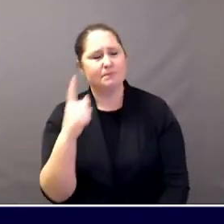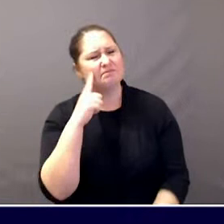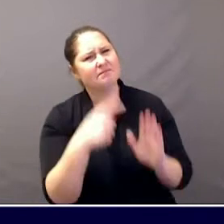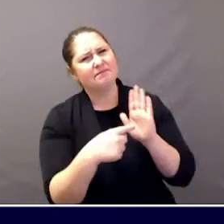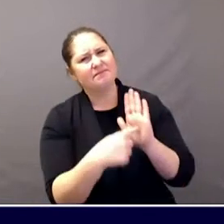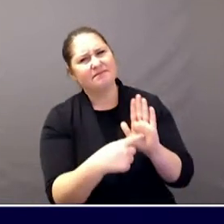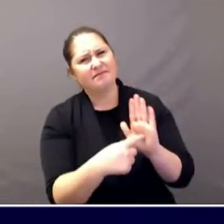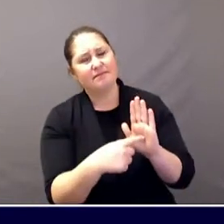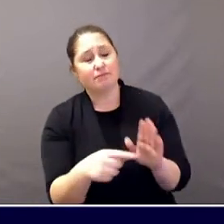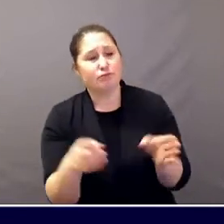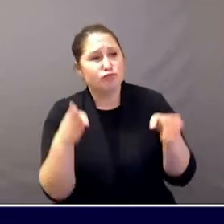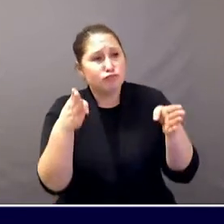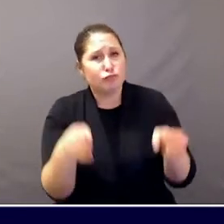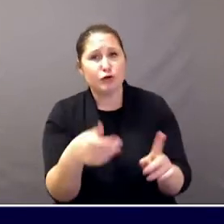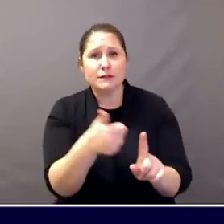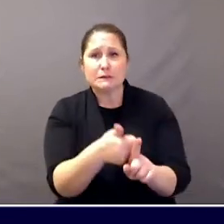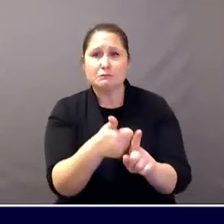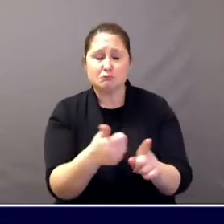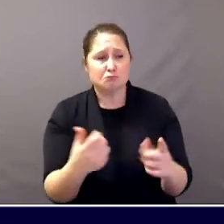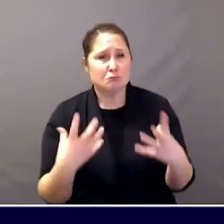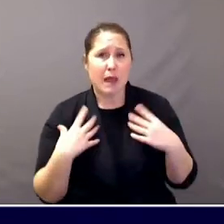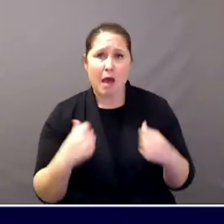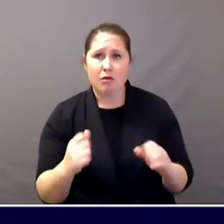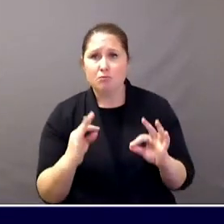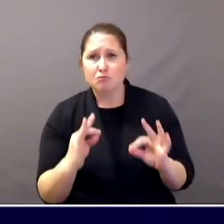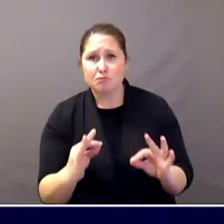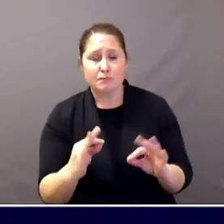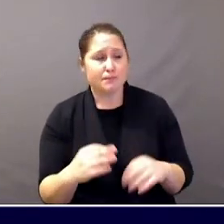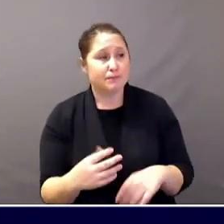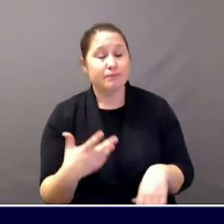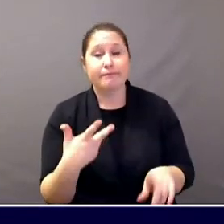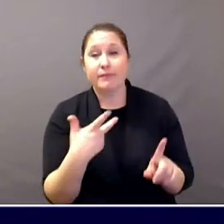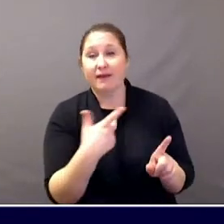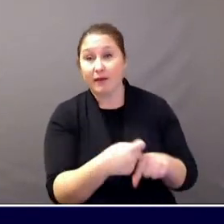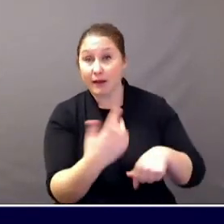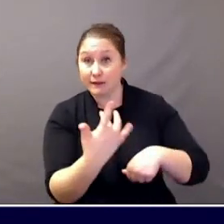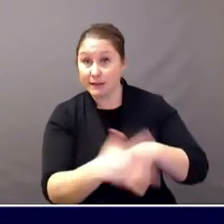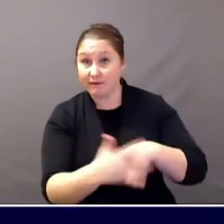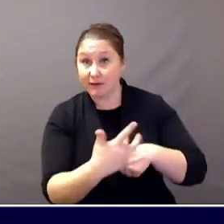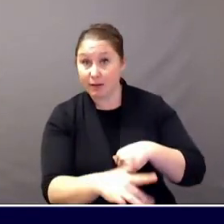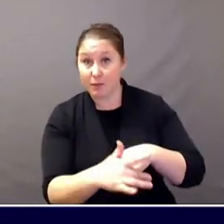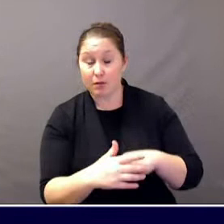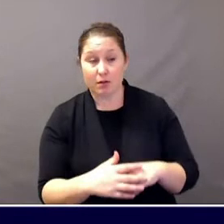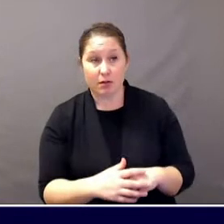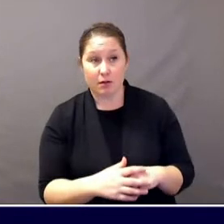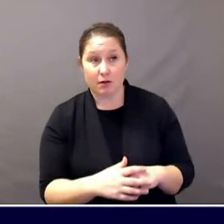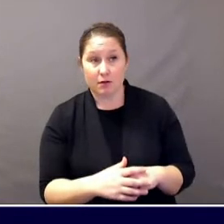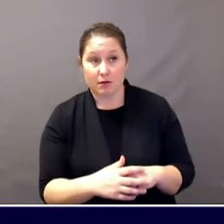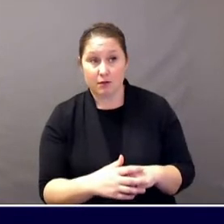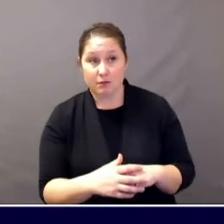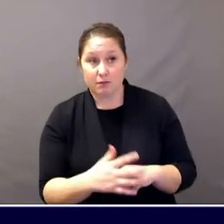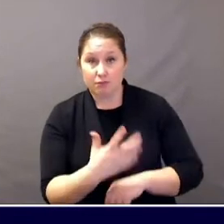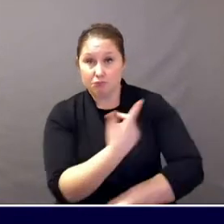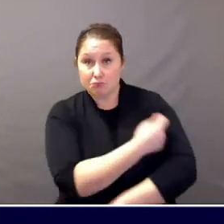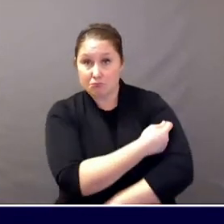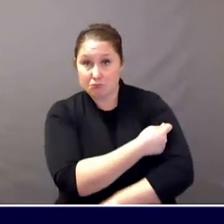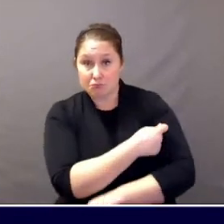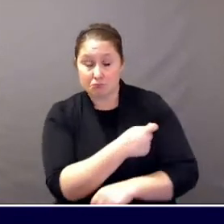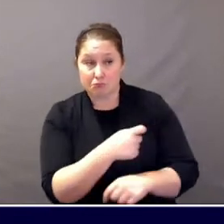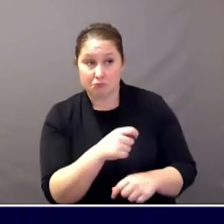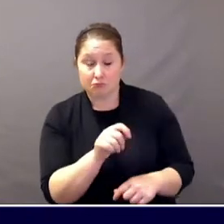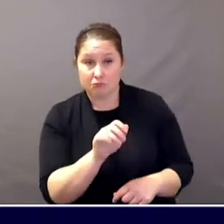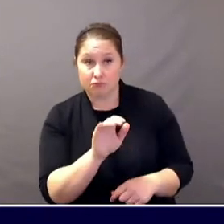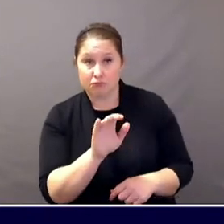a reasonably healthy person and more vaccinations become available. Is making an appointment with your primary